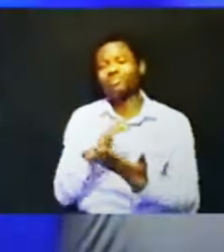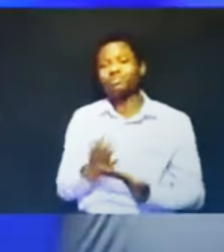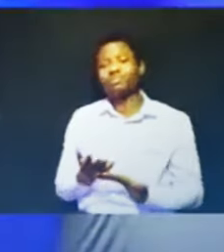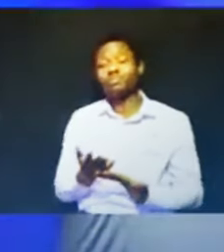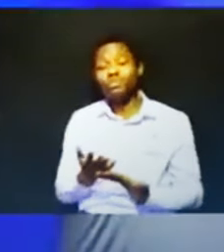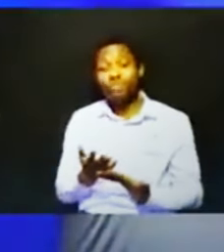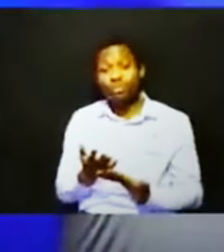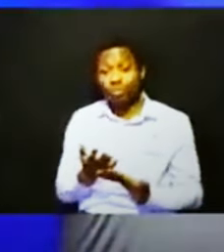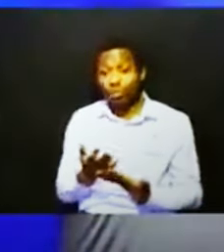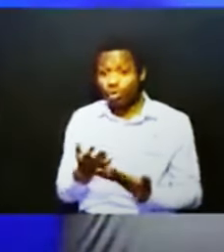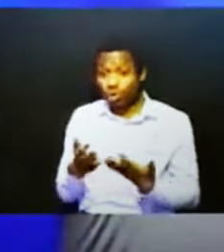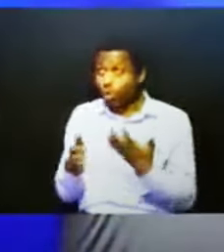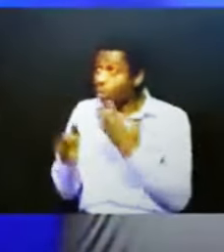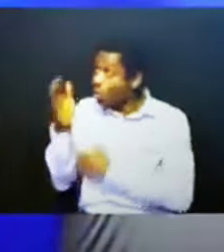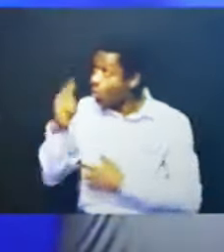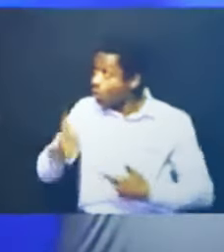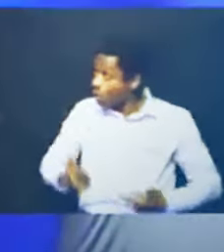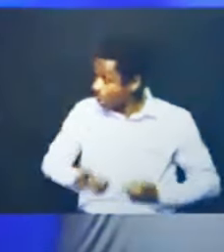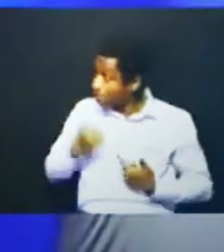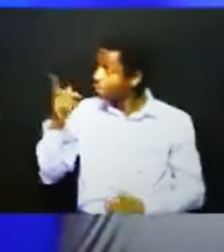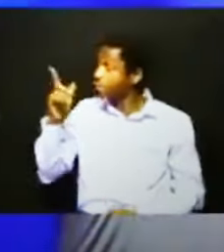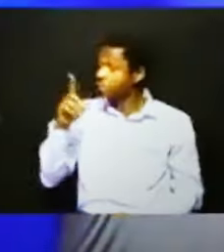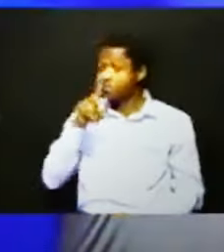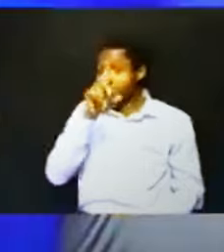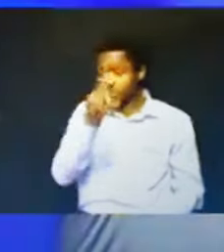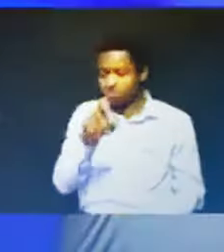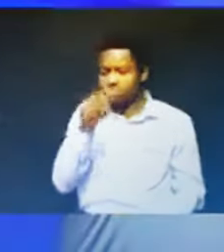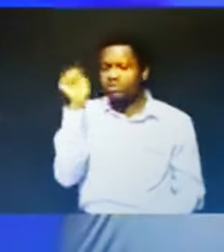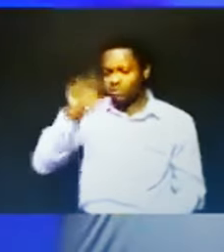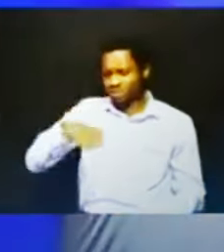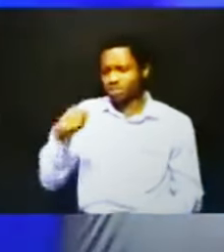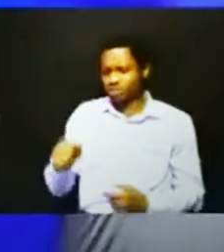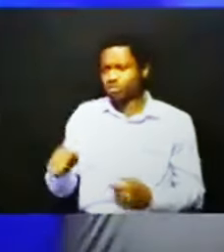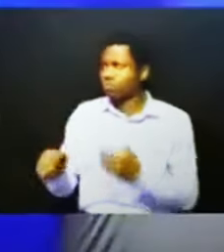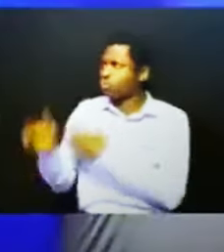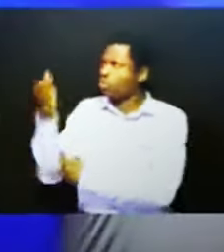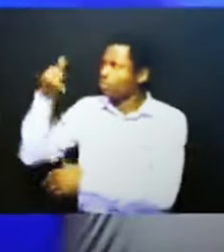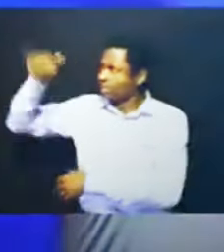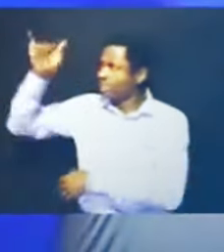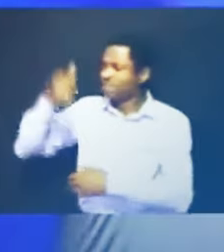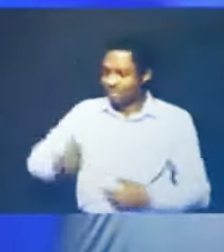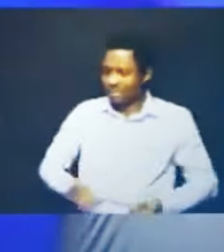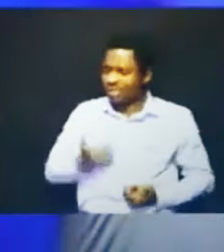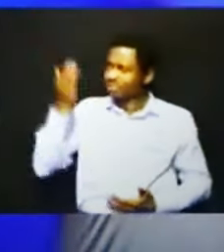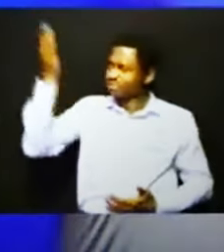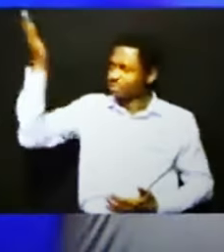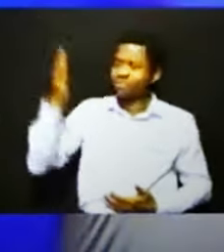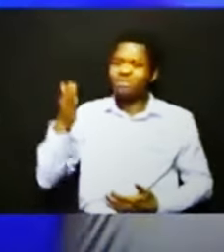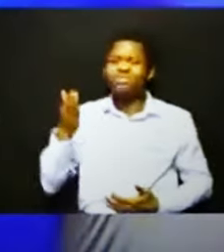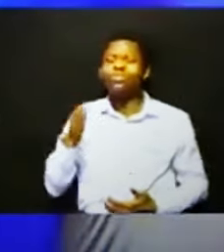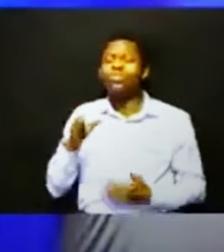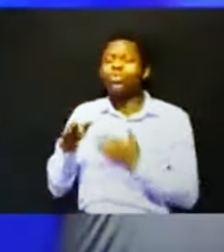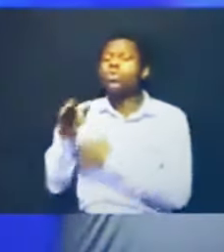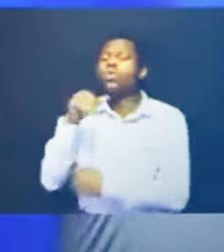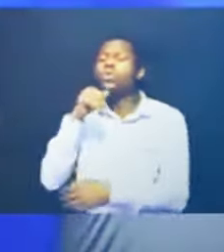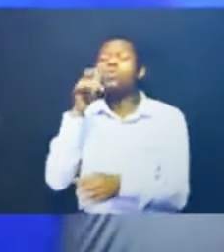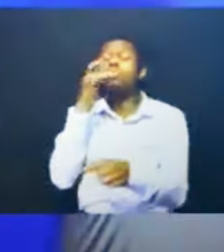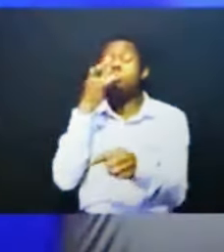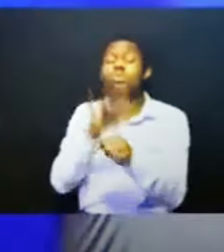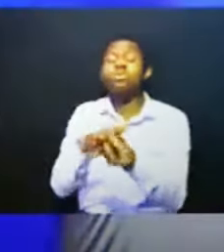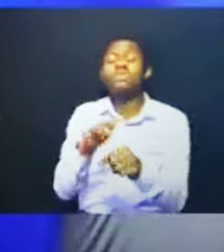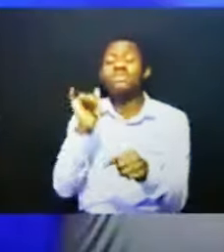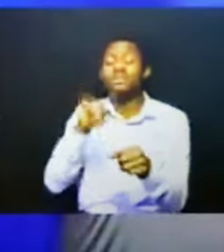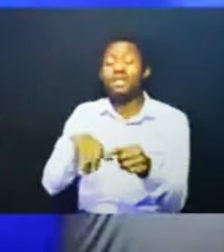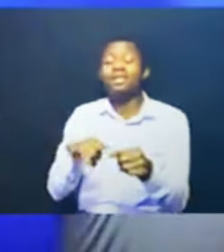Does God exist? So, our God is alive. He never promised us that the road is going to